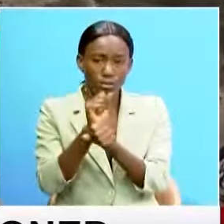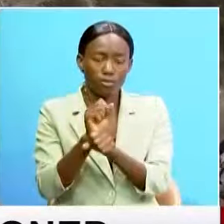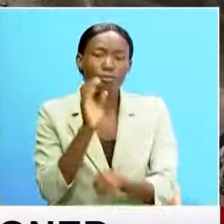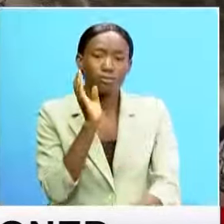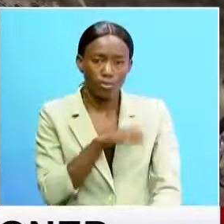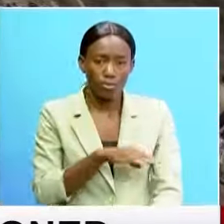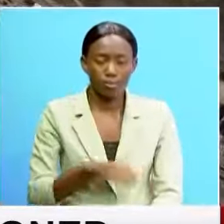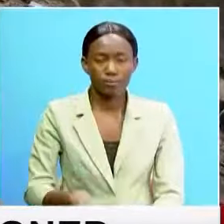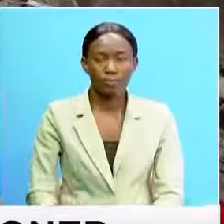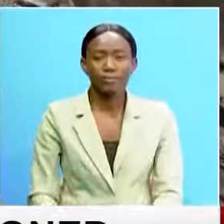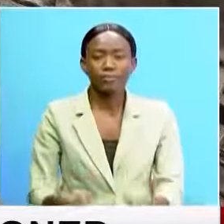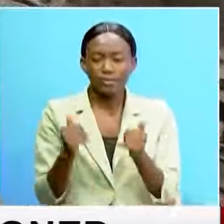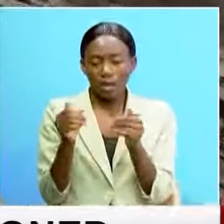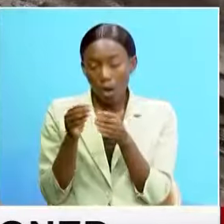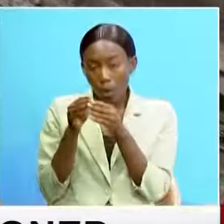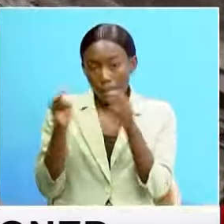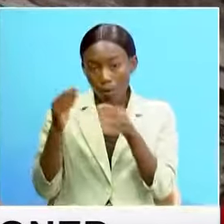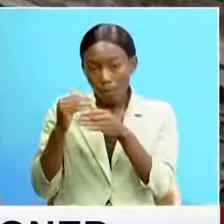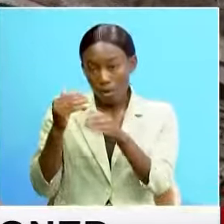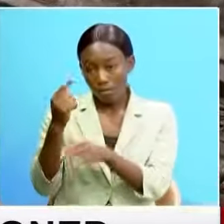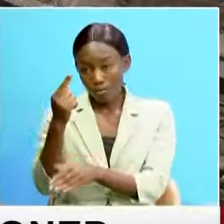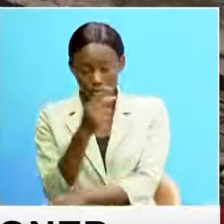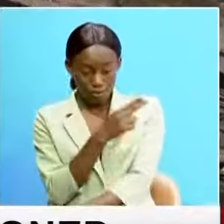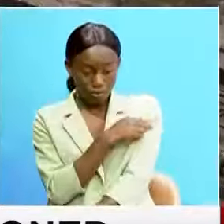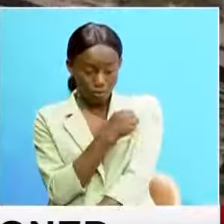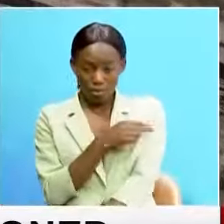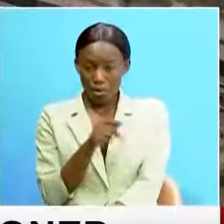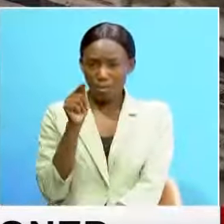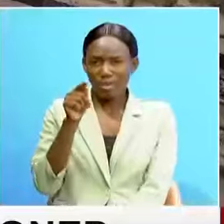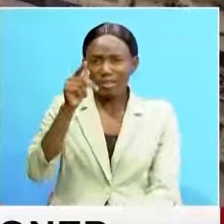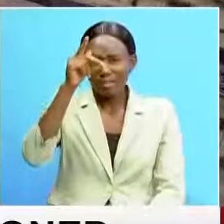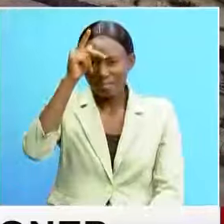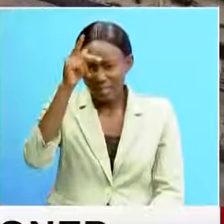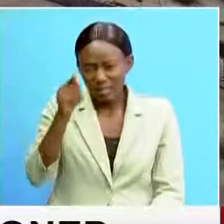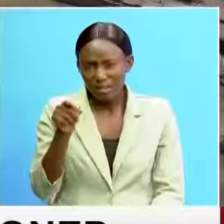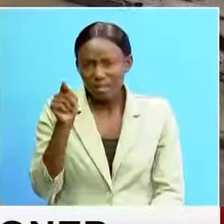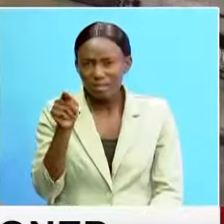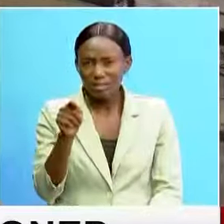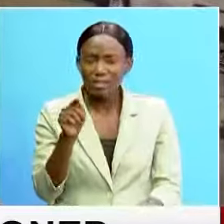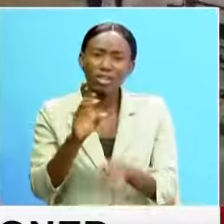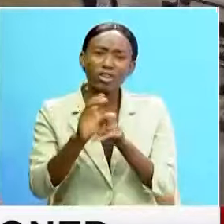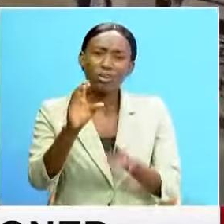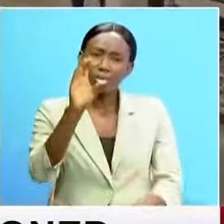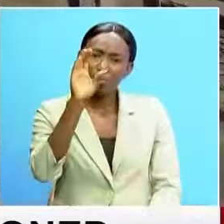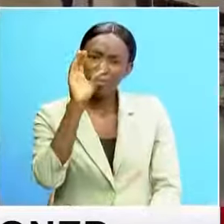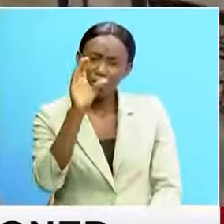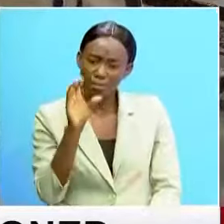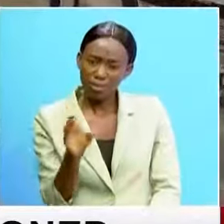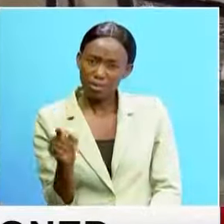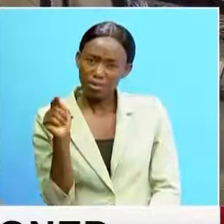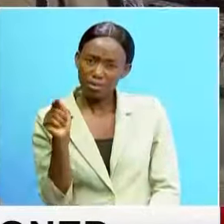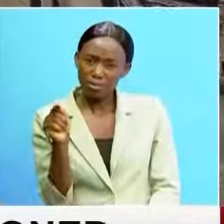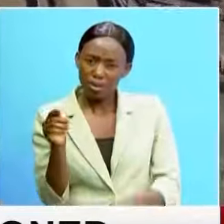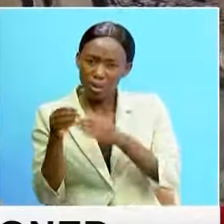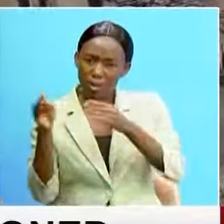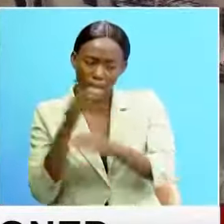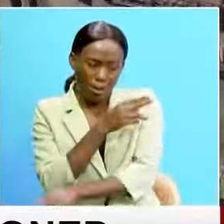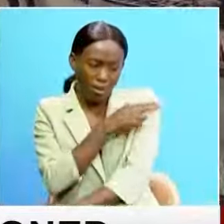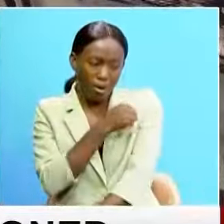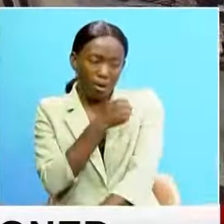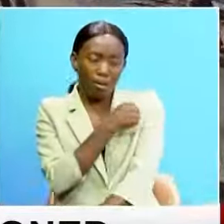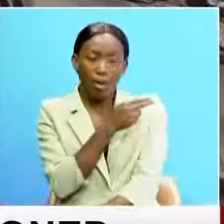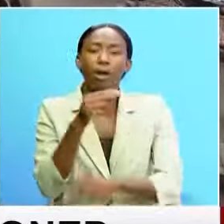The commissioning of Chambuli Level 1 Hospital in Kitwe Susakiri constituency on the Copperbelt province will